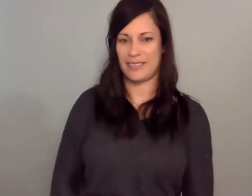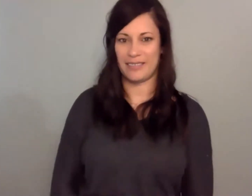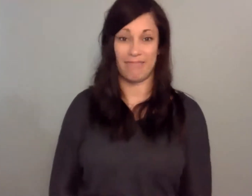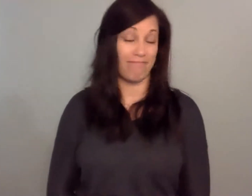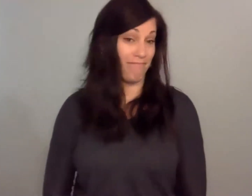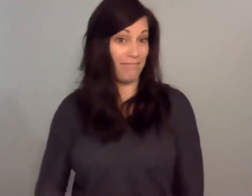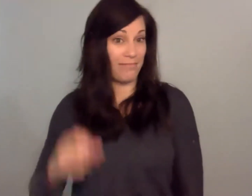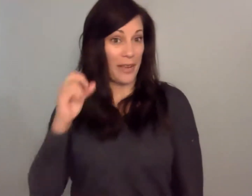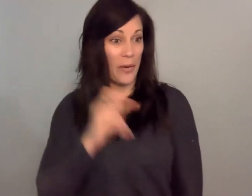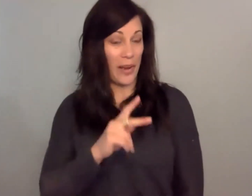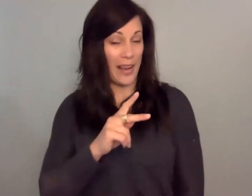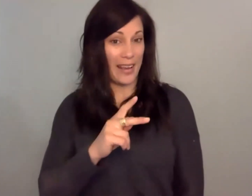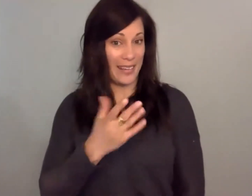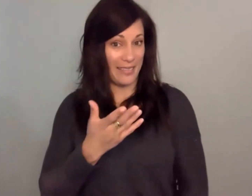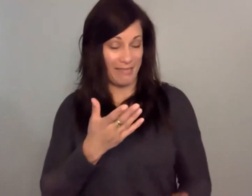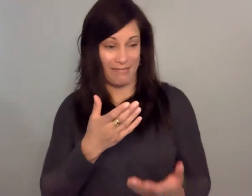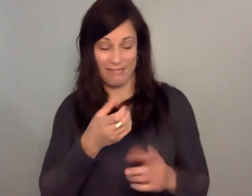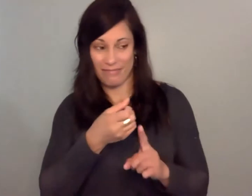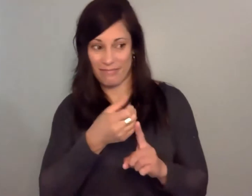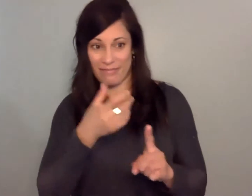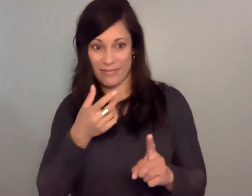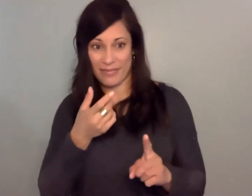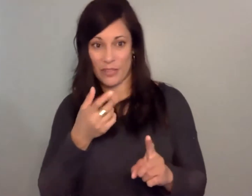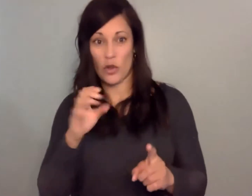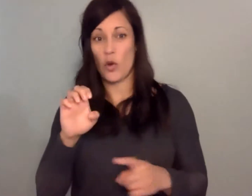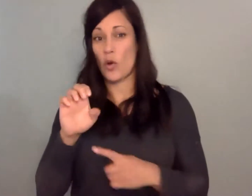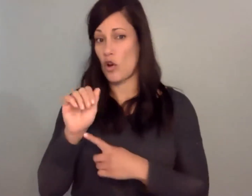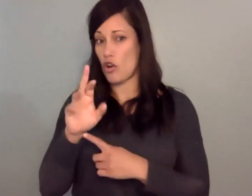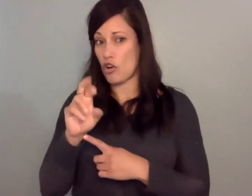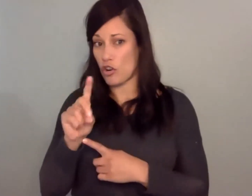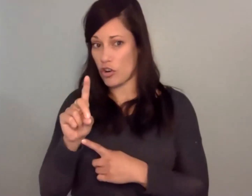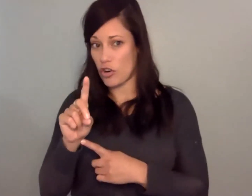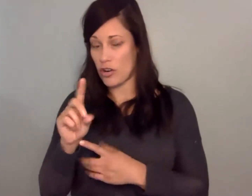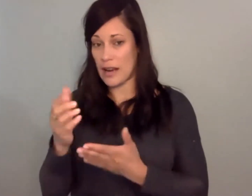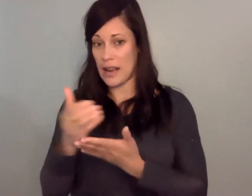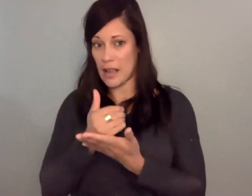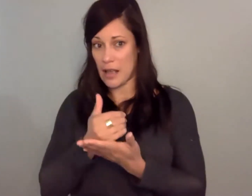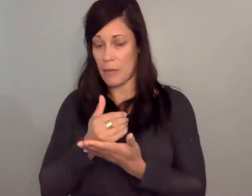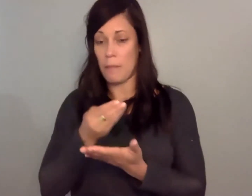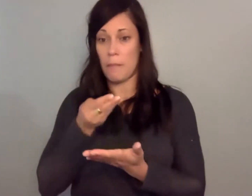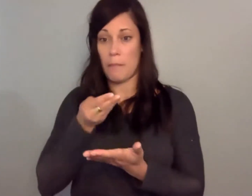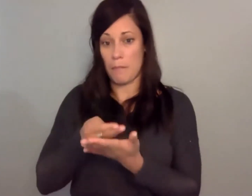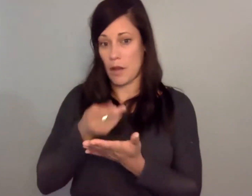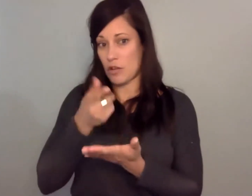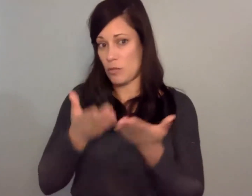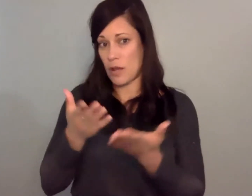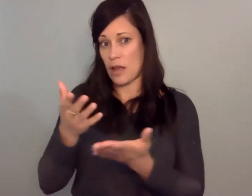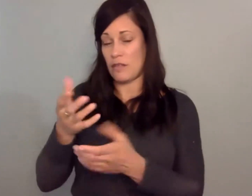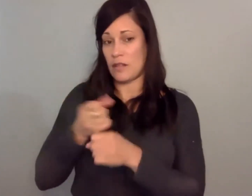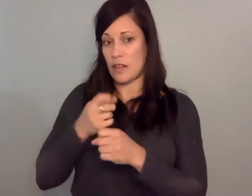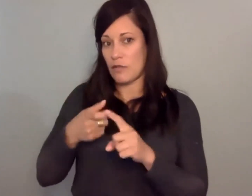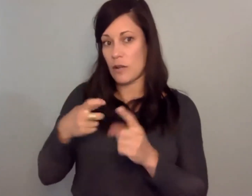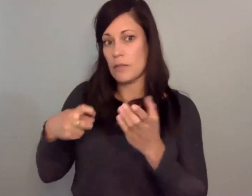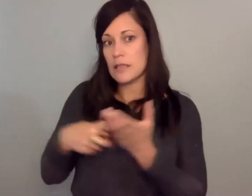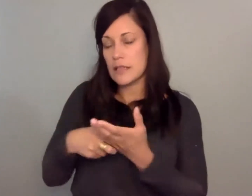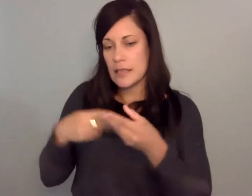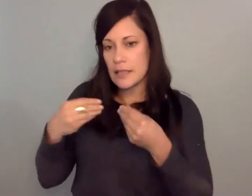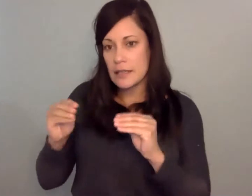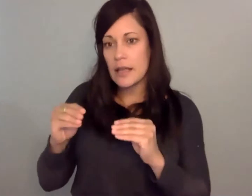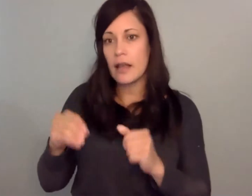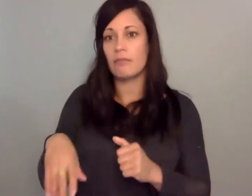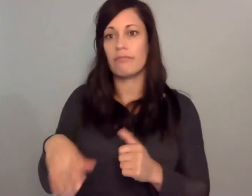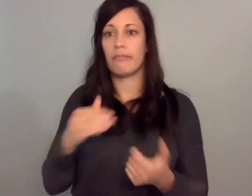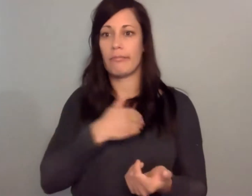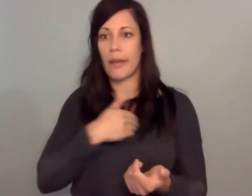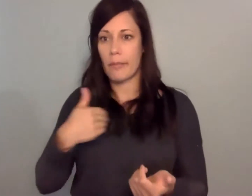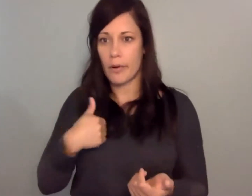Great. And to dive a little bit deeper, earned income would be monies that you might have received from ticket sales, from